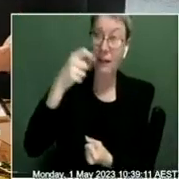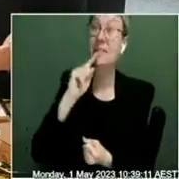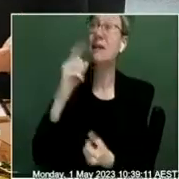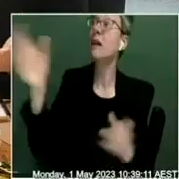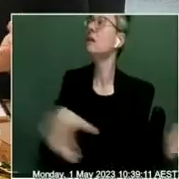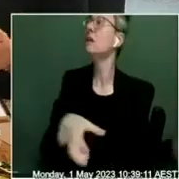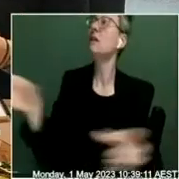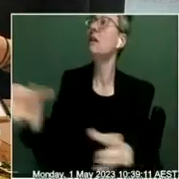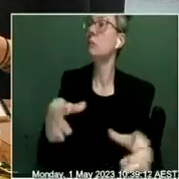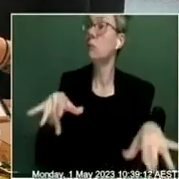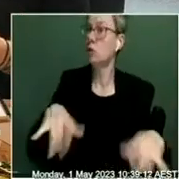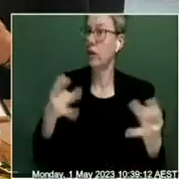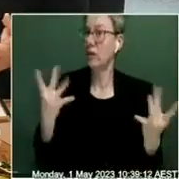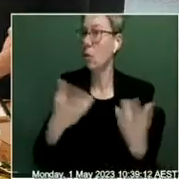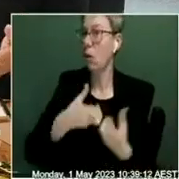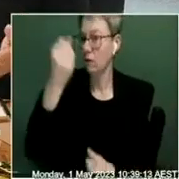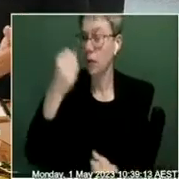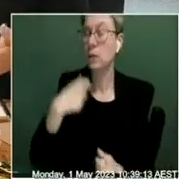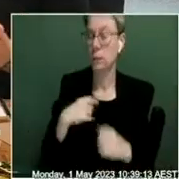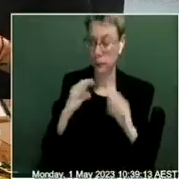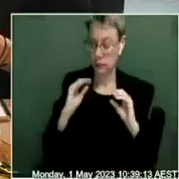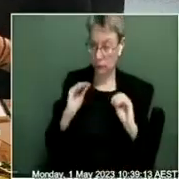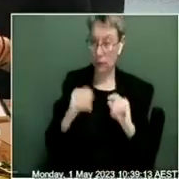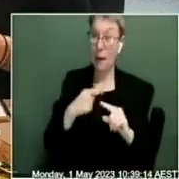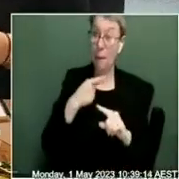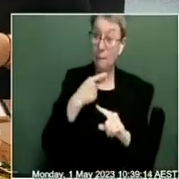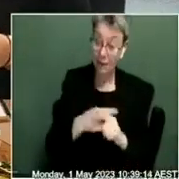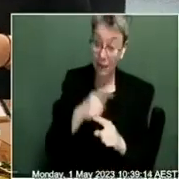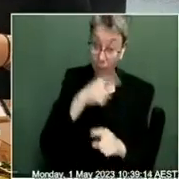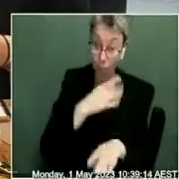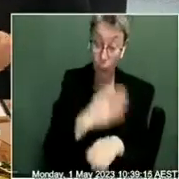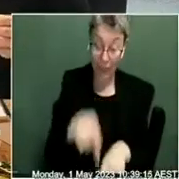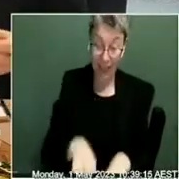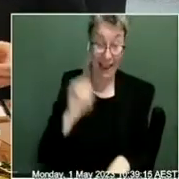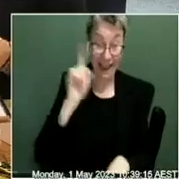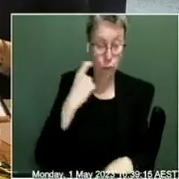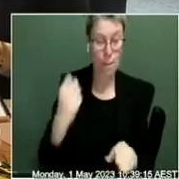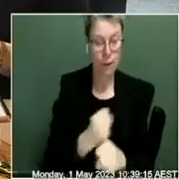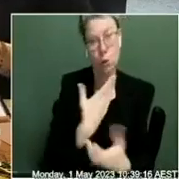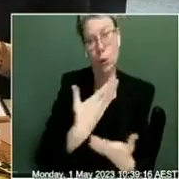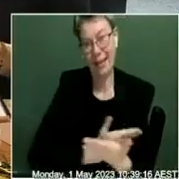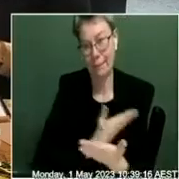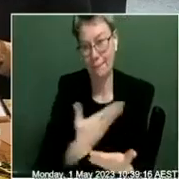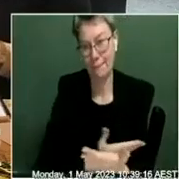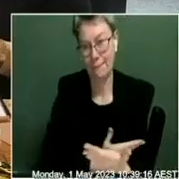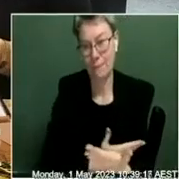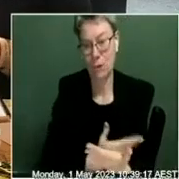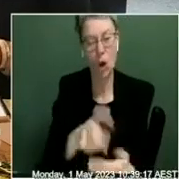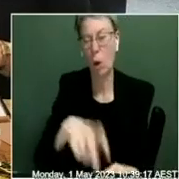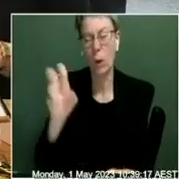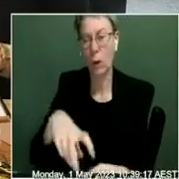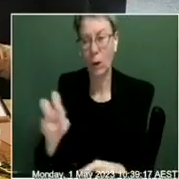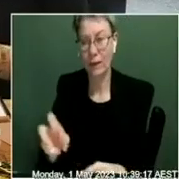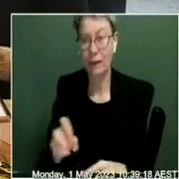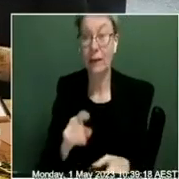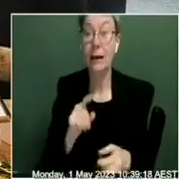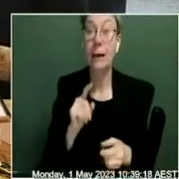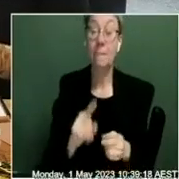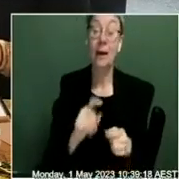had a big impact on the health system overall, including mental health and wellbeing system, and including the workforce.